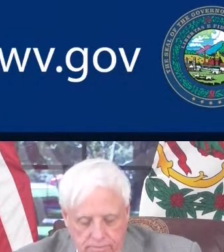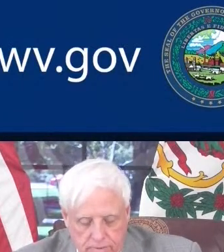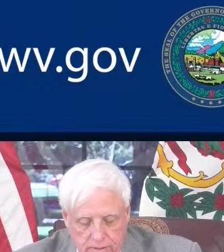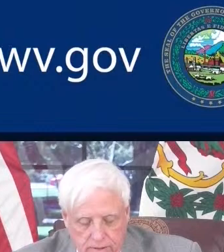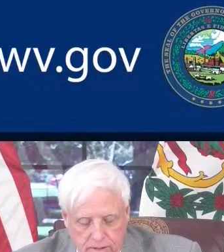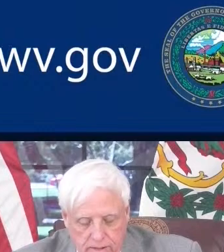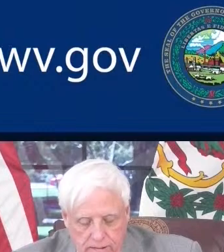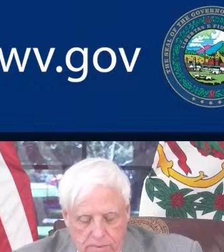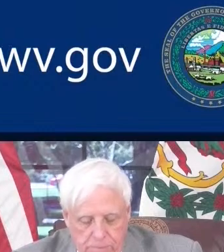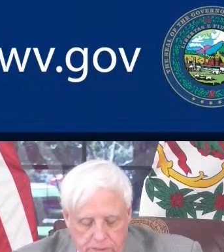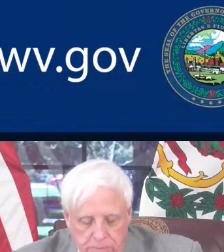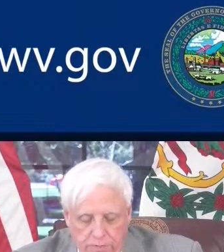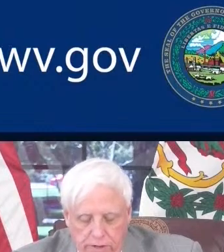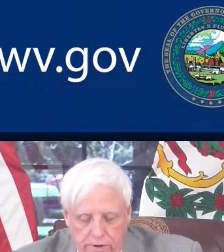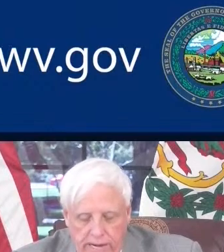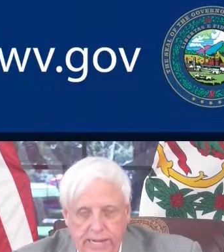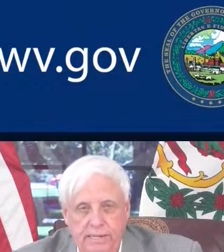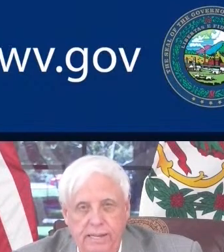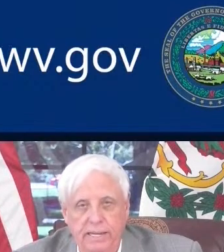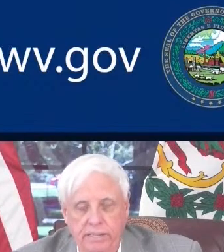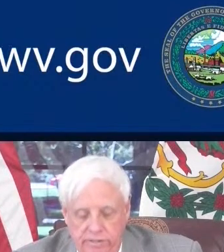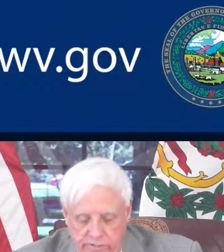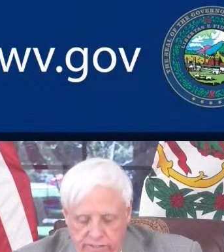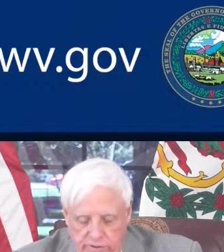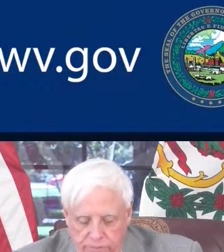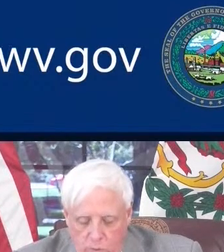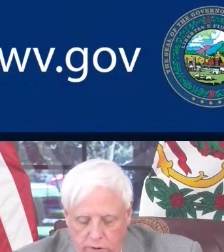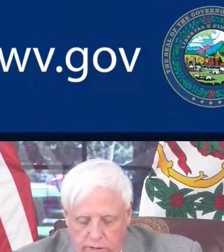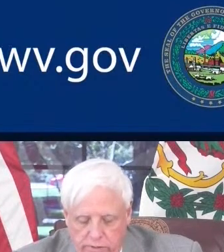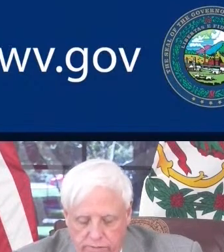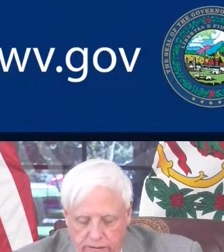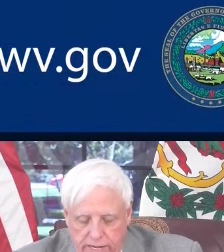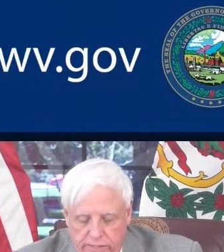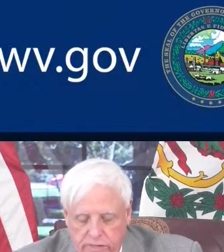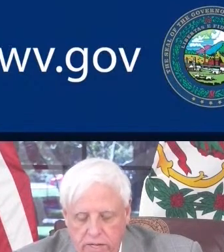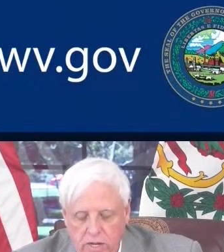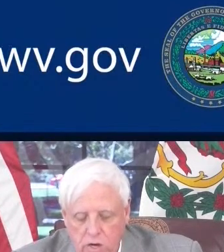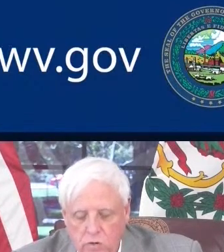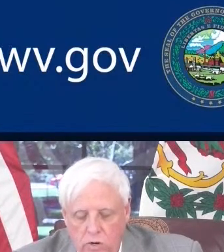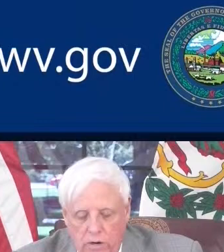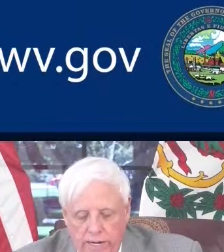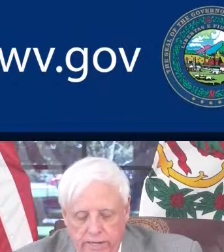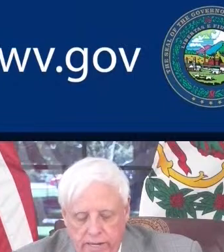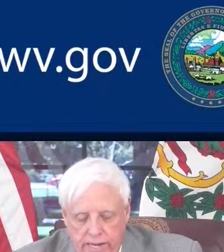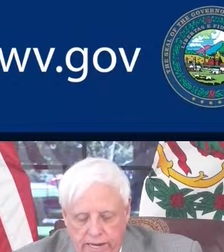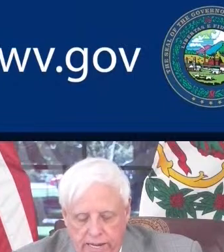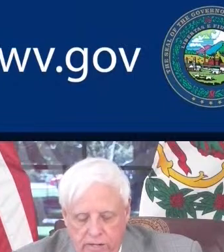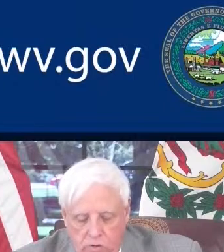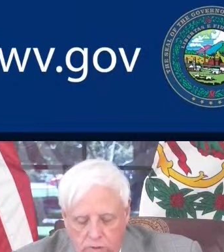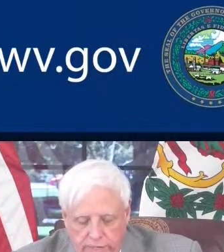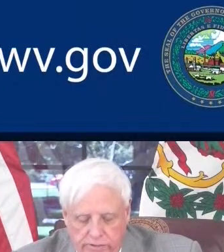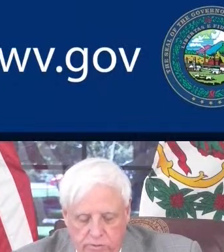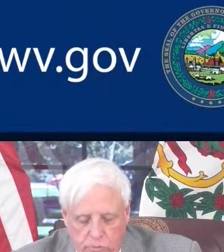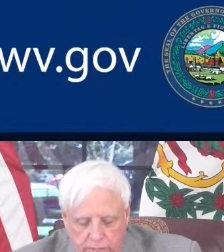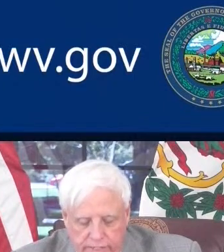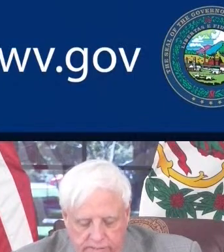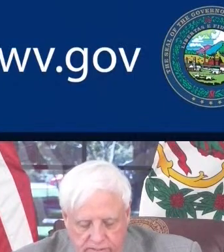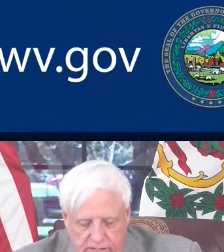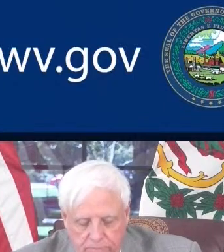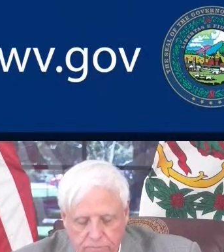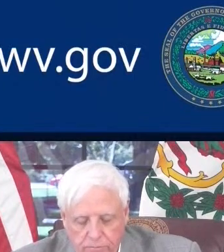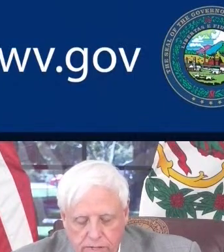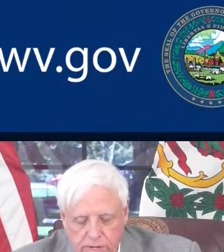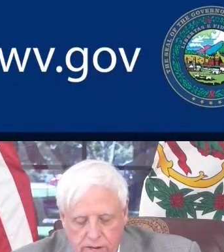shot. And people that are 18 to 64 years of age who are at increased